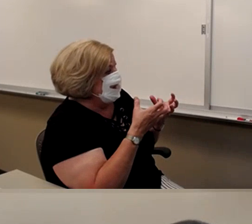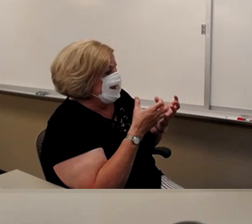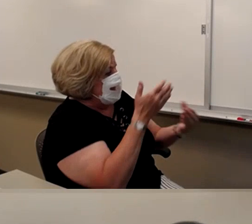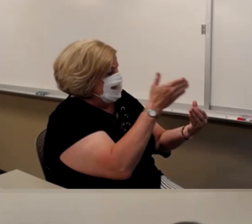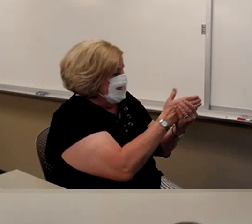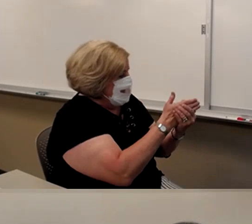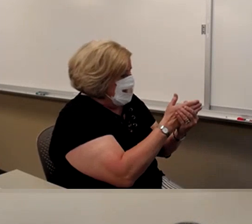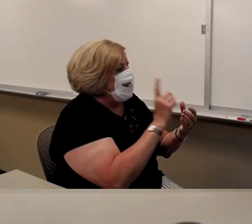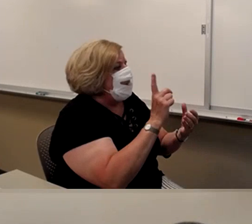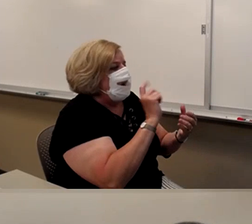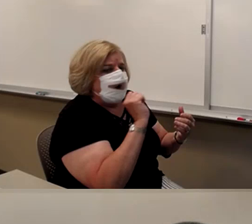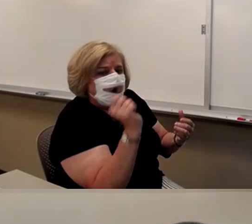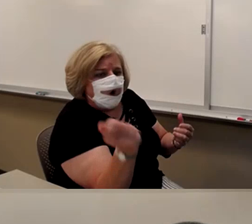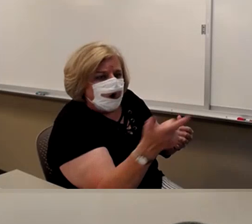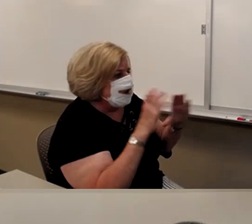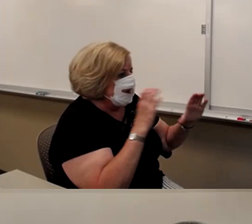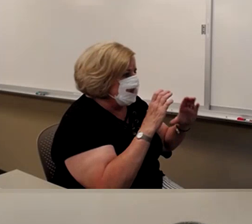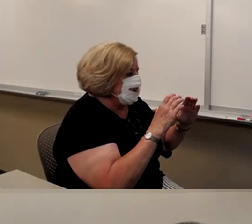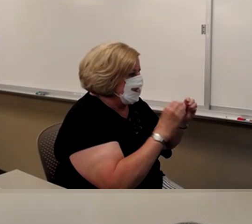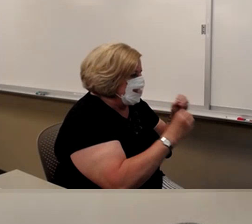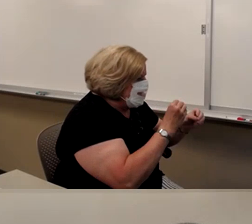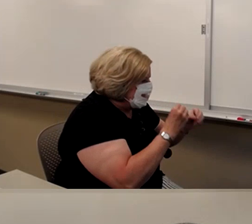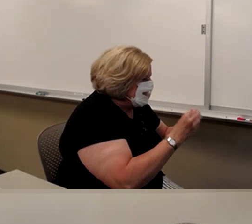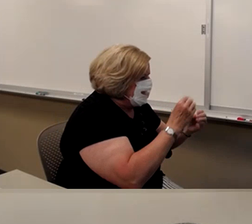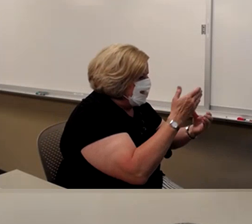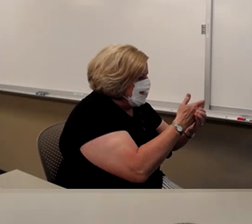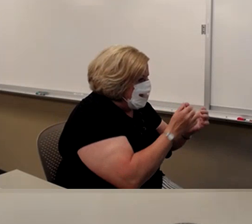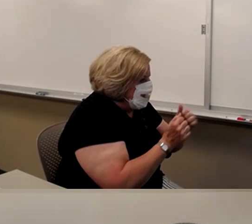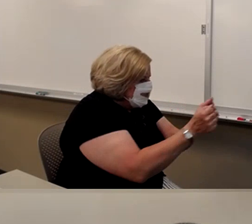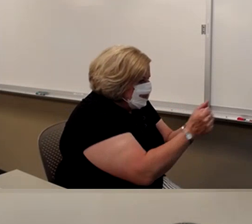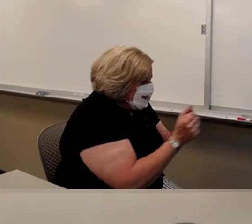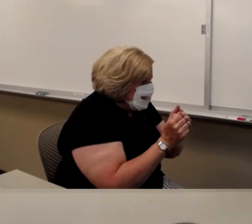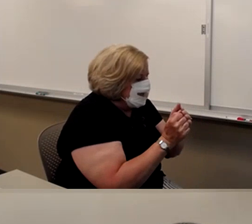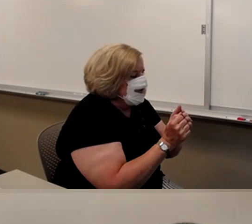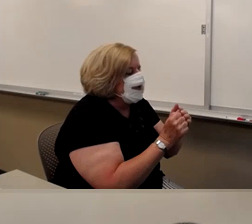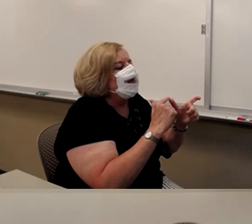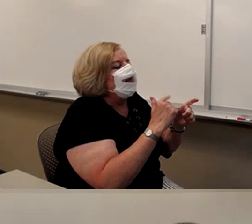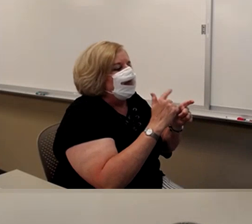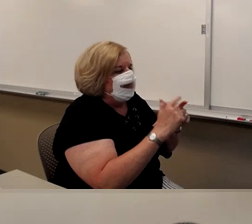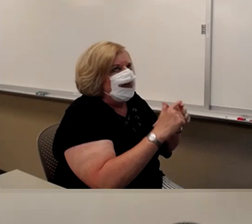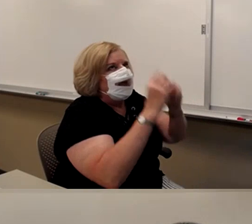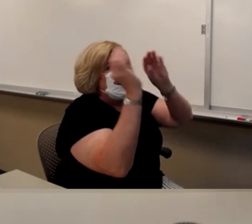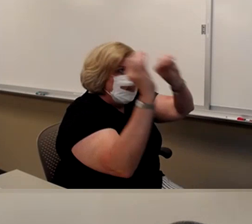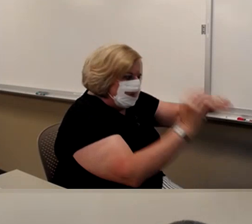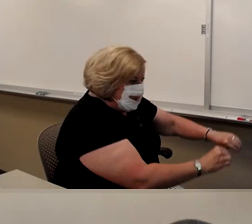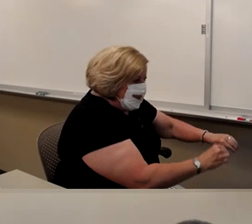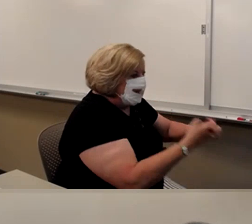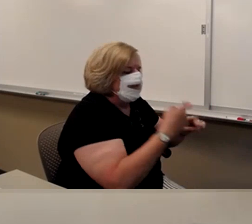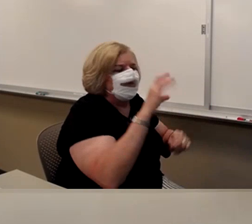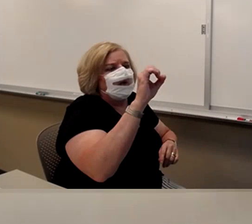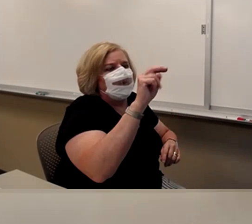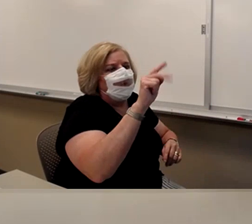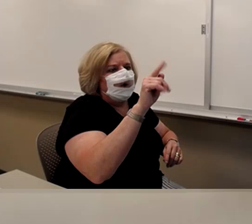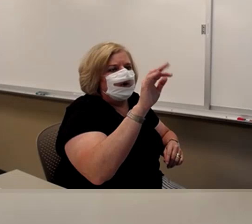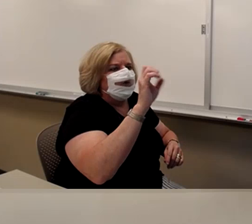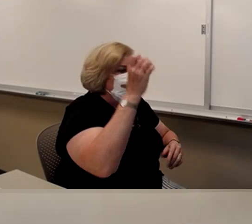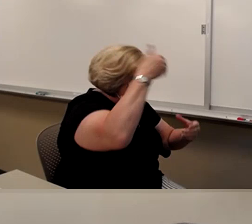everyone's communicating or editing mm-hmm. it together, mm-hmm. yeah, you could pull it from OneDrive and just it would be